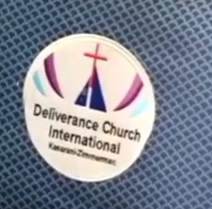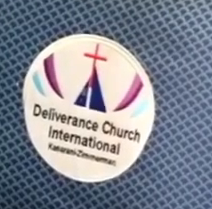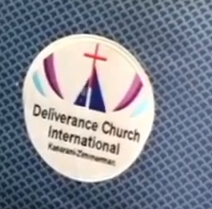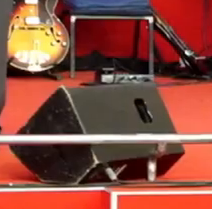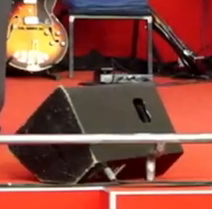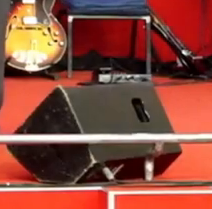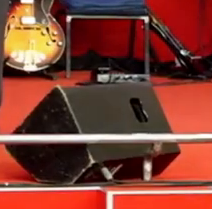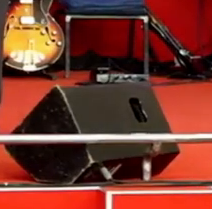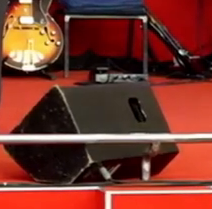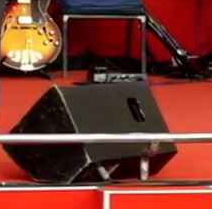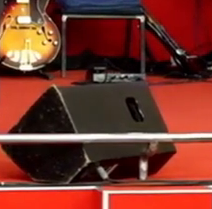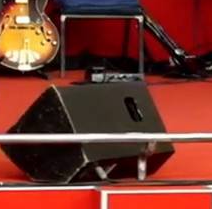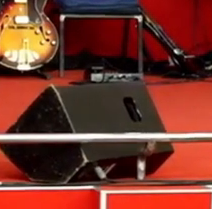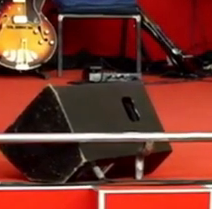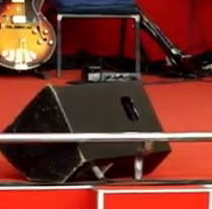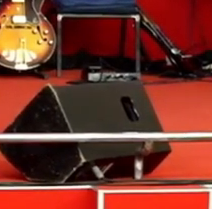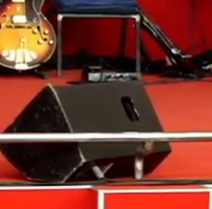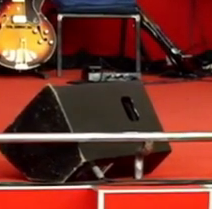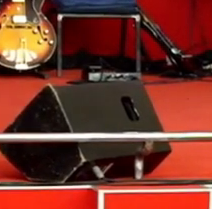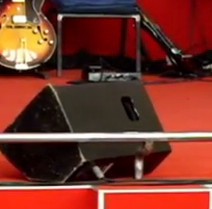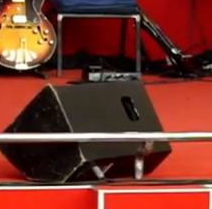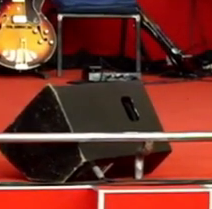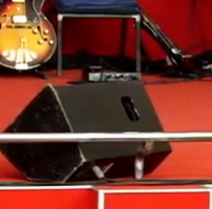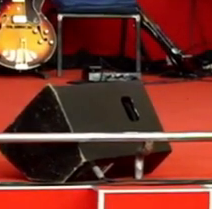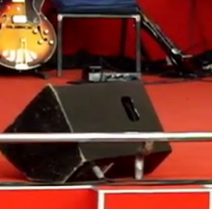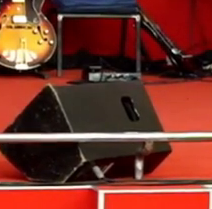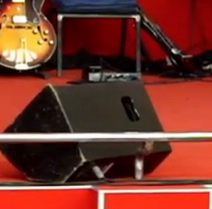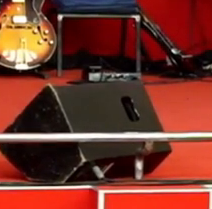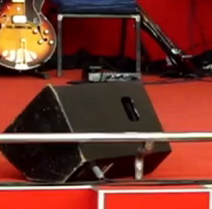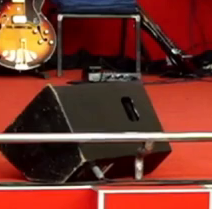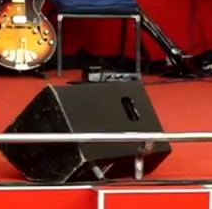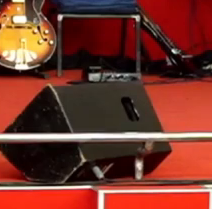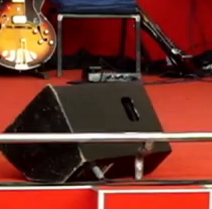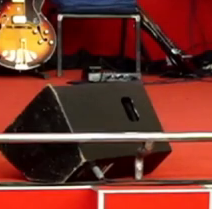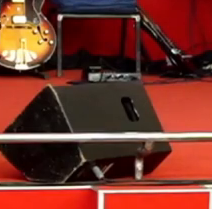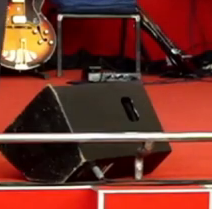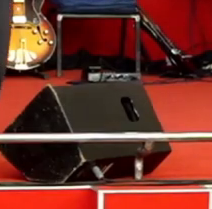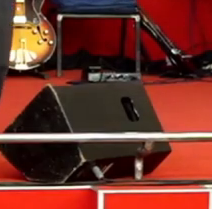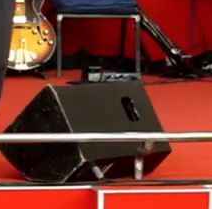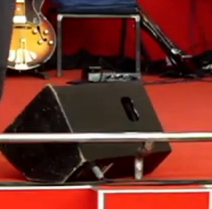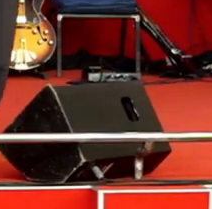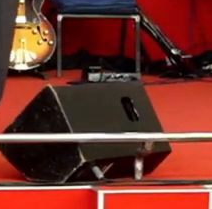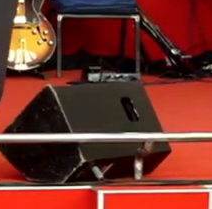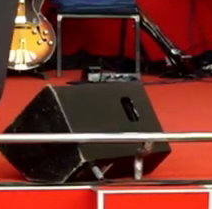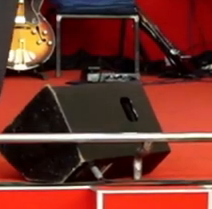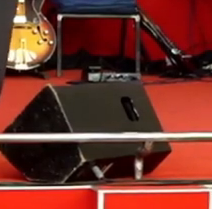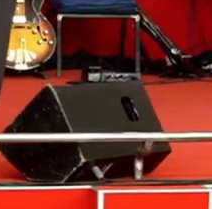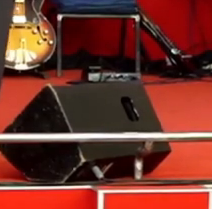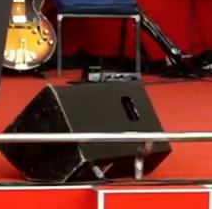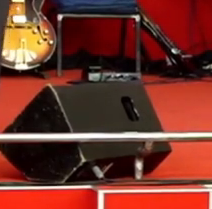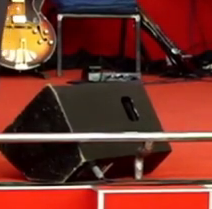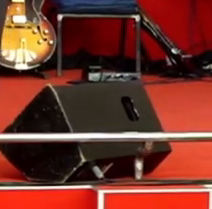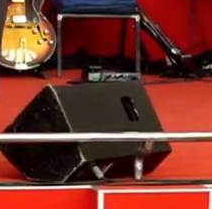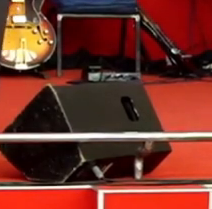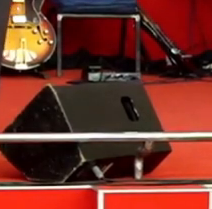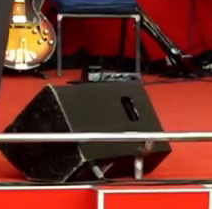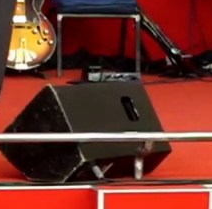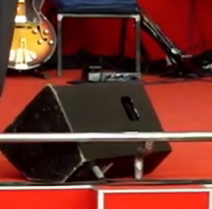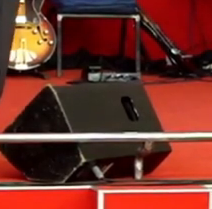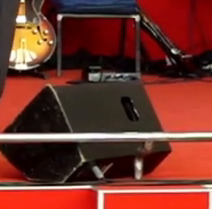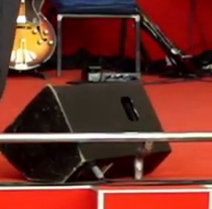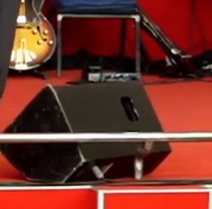is action. You must do something with respect to your prayers. Lazima utende jambo kulingana na maombi yako. Sio kuomba na